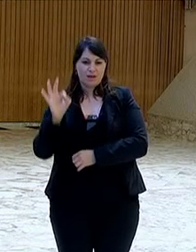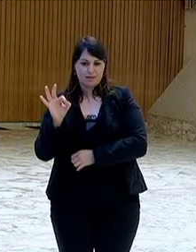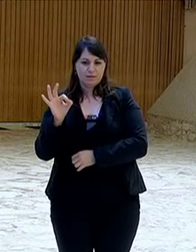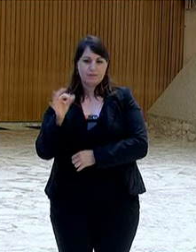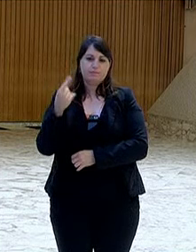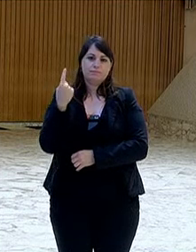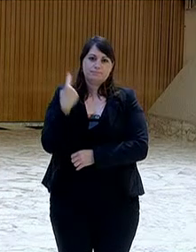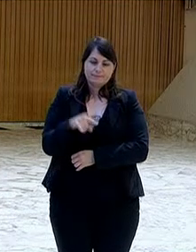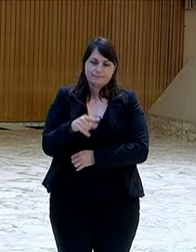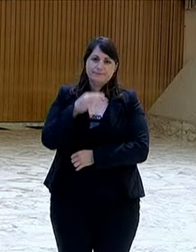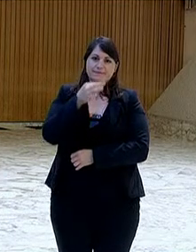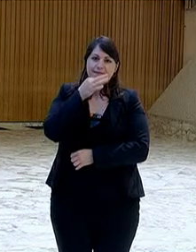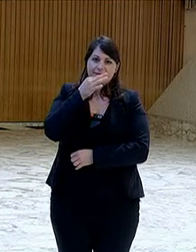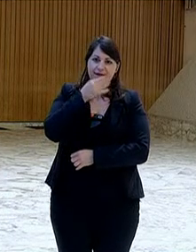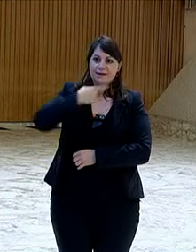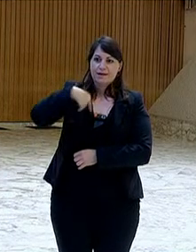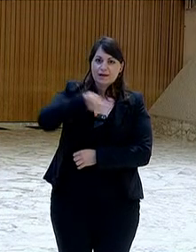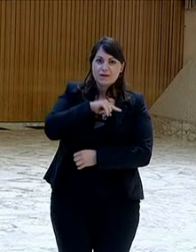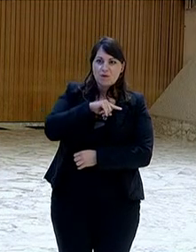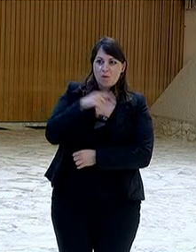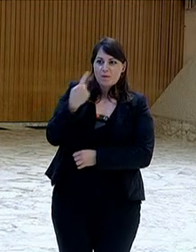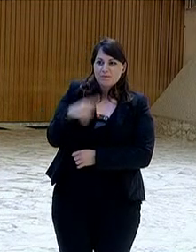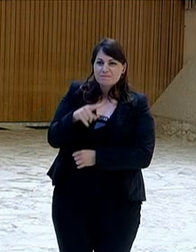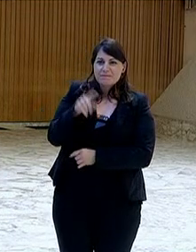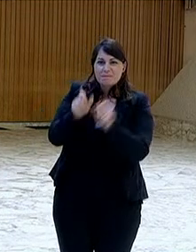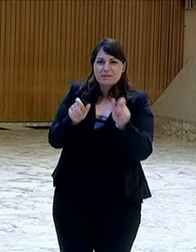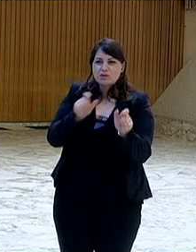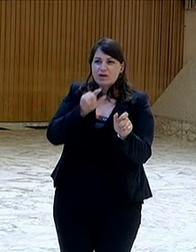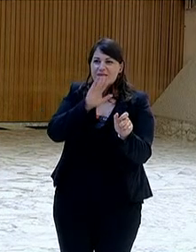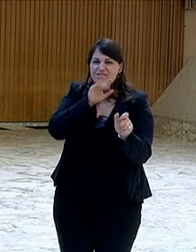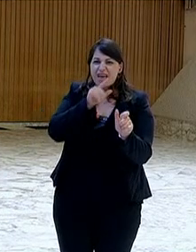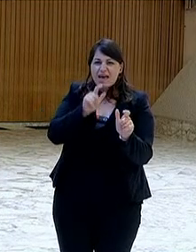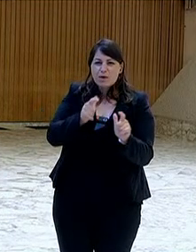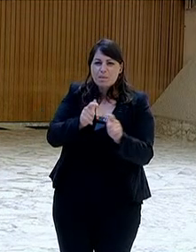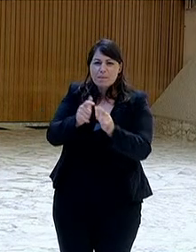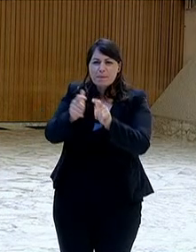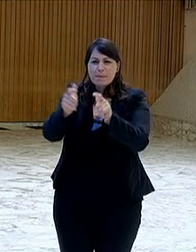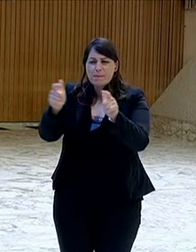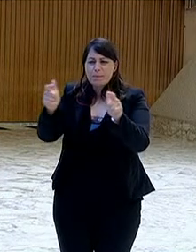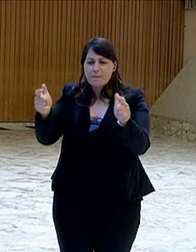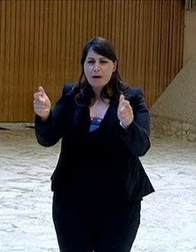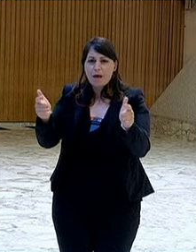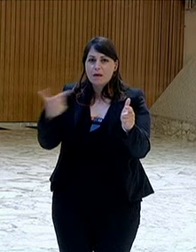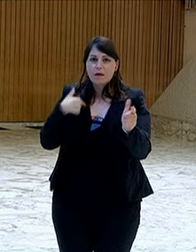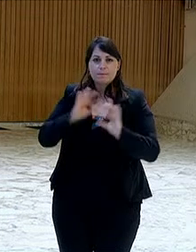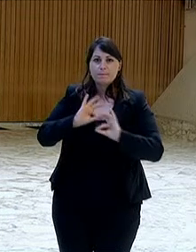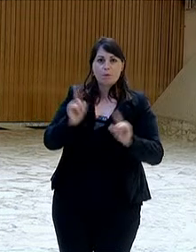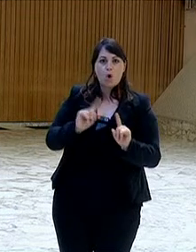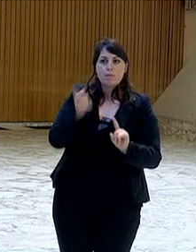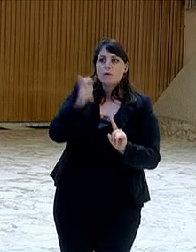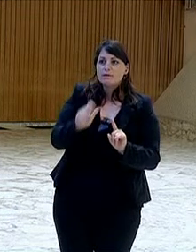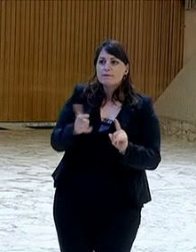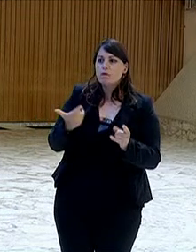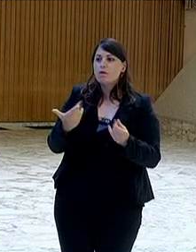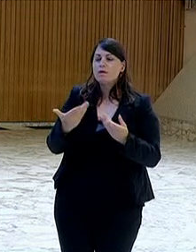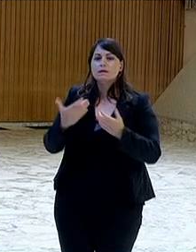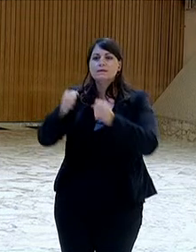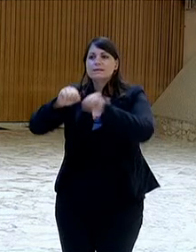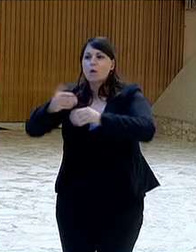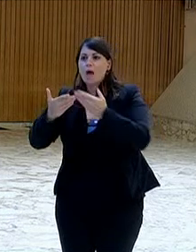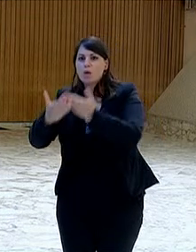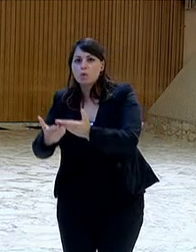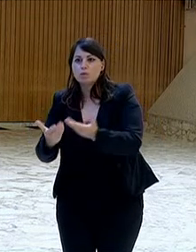prepared. What are the implications for healthcare, for housing, for food, for mental health services, for government aid,